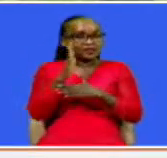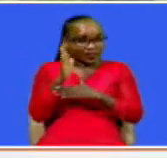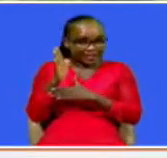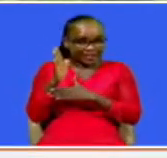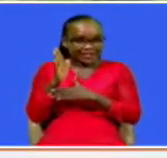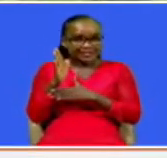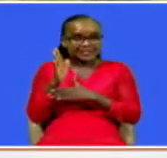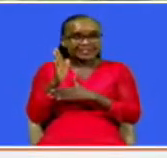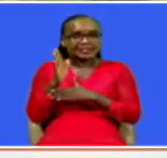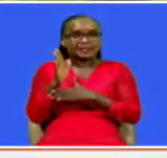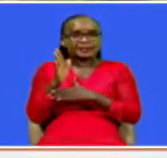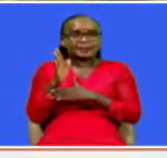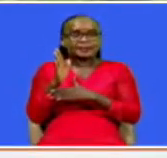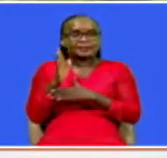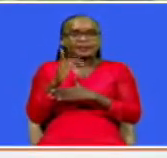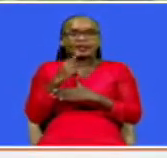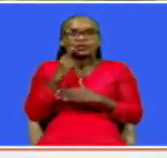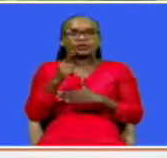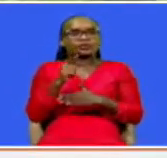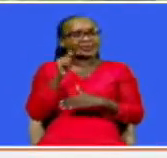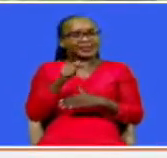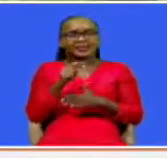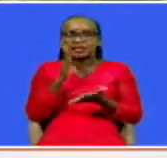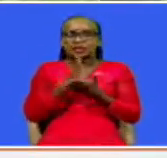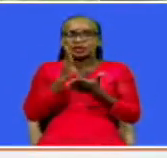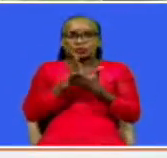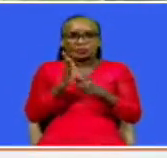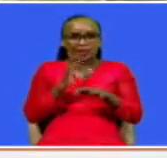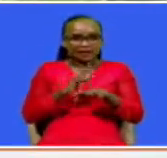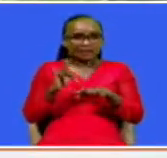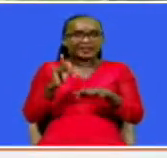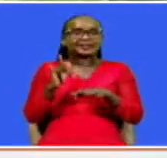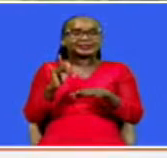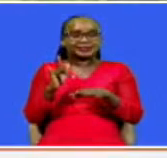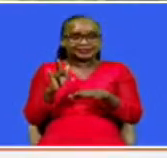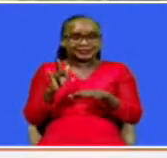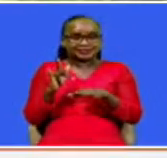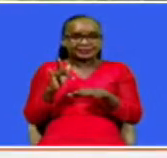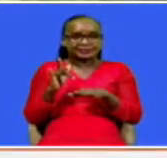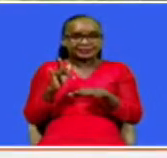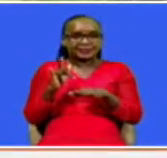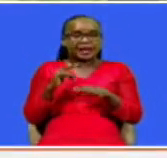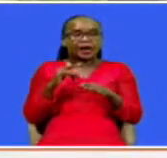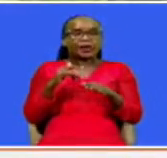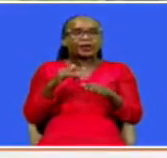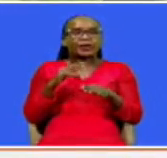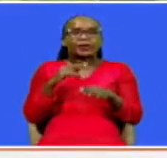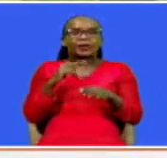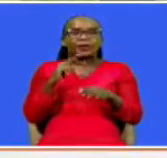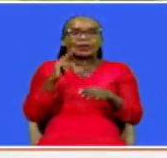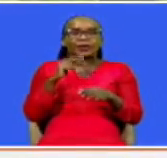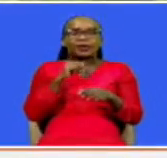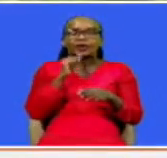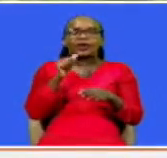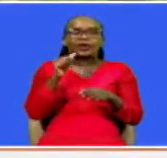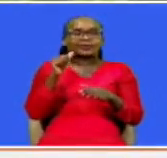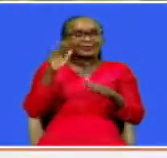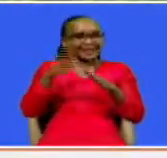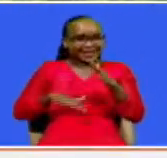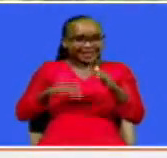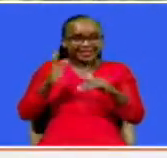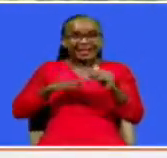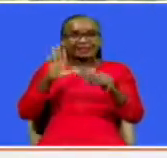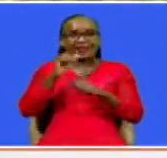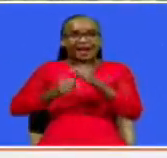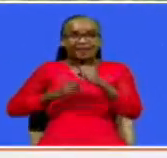So hiyo itatuletea effect for some years to come, not even less than 5 years. Hii misitu itakuwa imeisha.